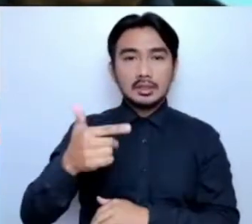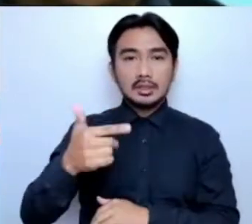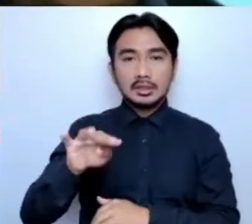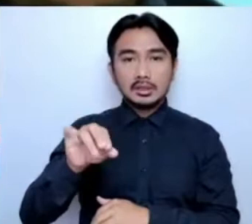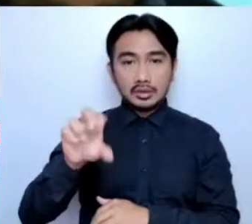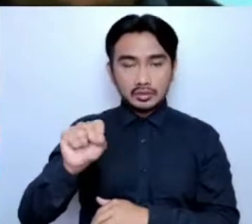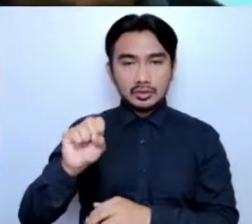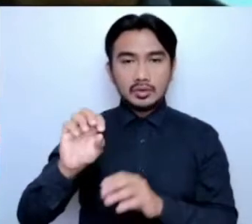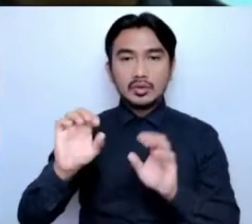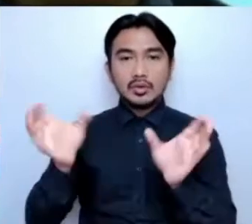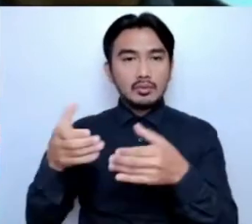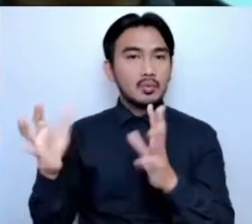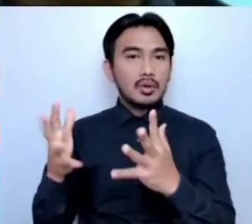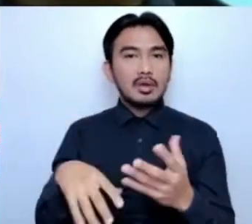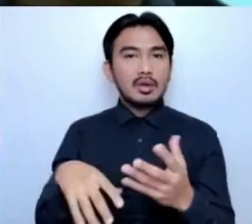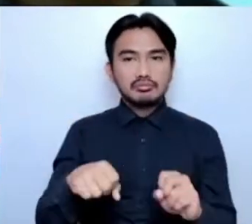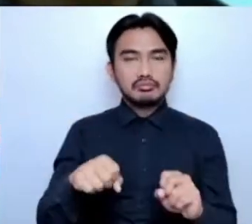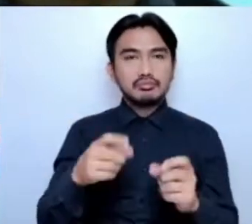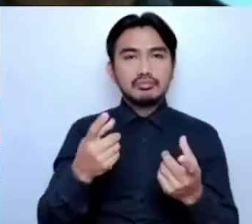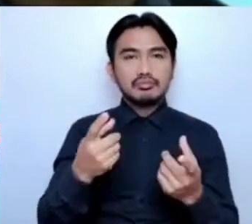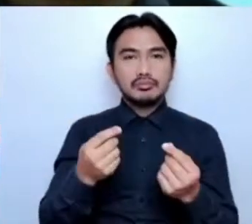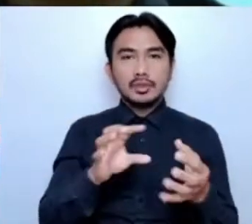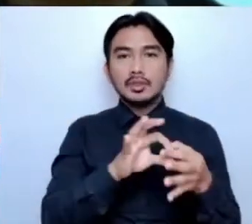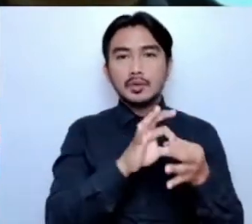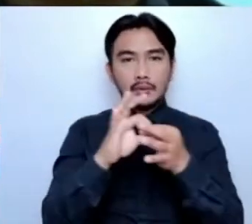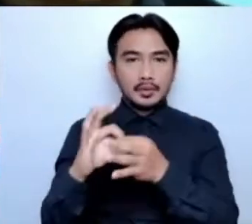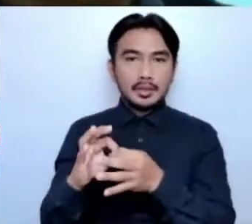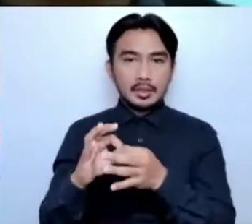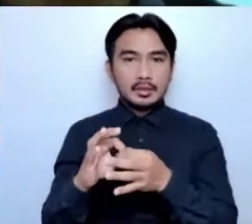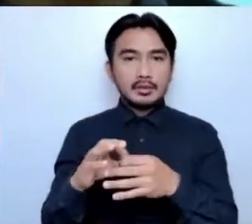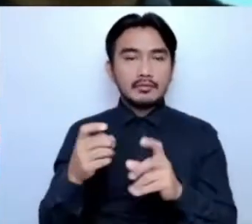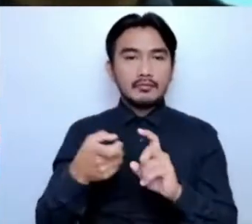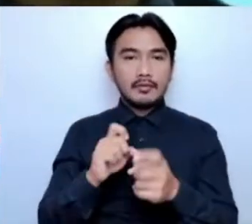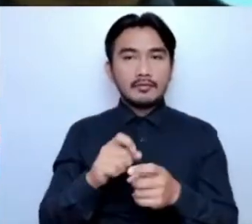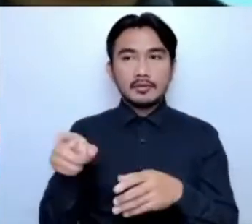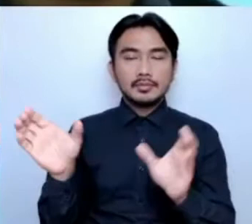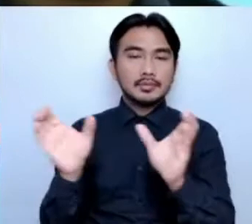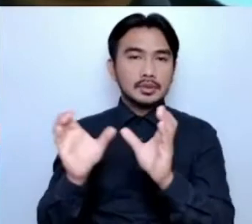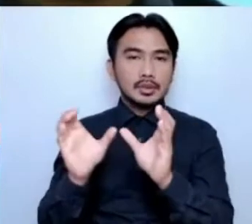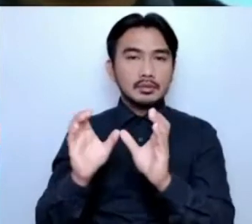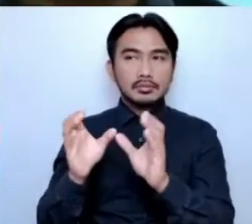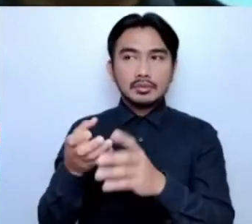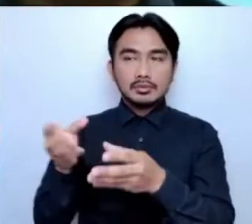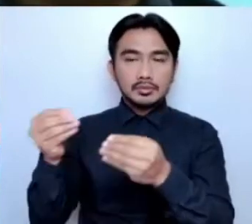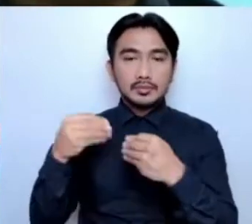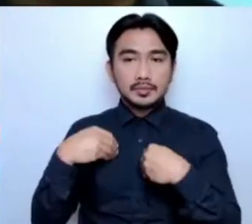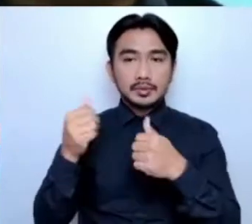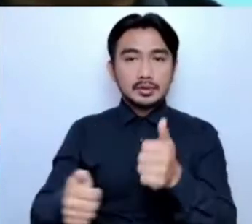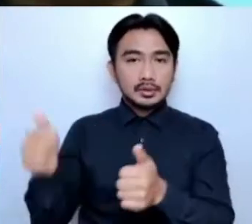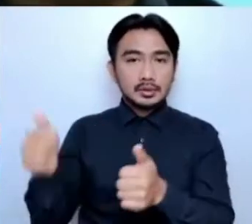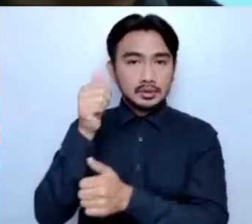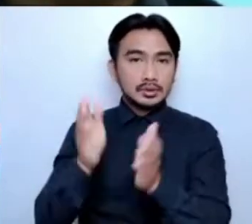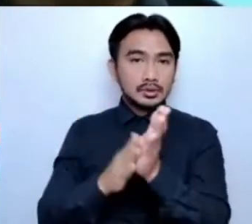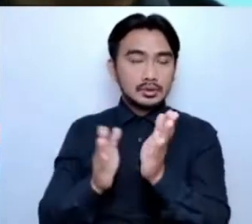the said objective, complemented by a certification from school head that the ratees classes have no